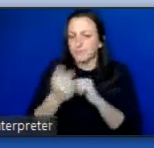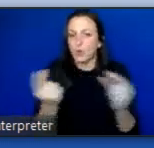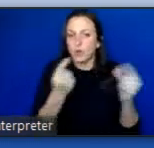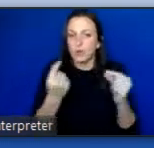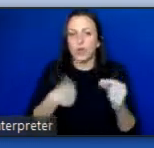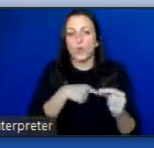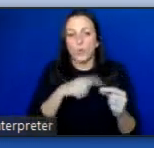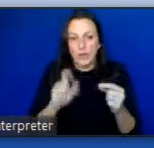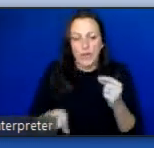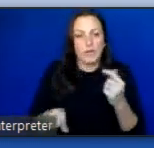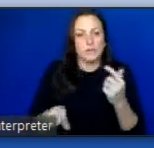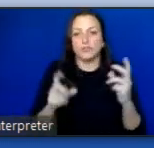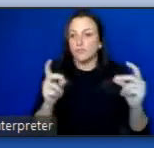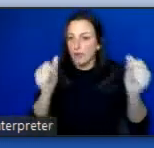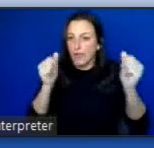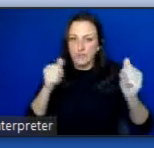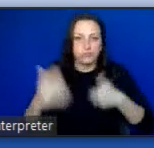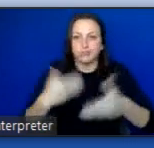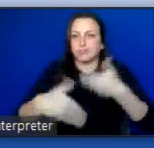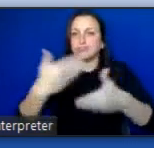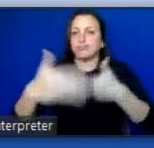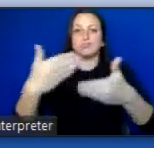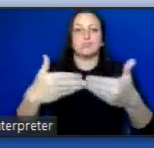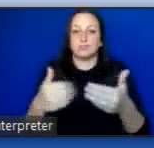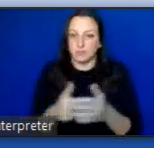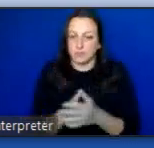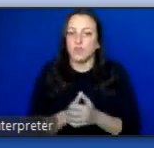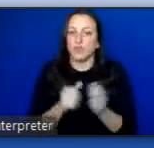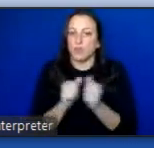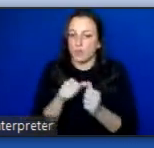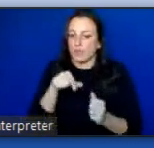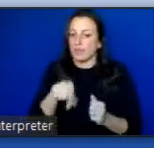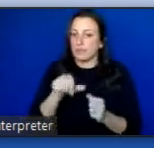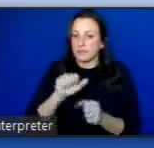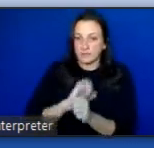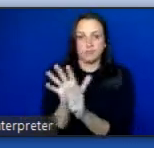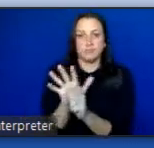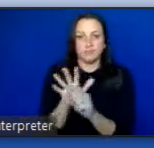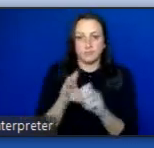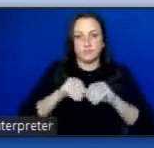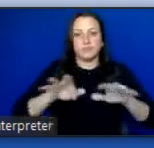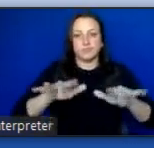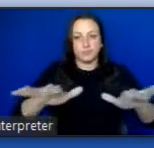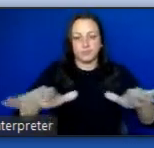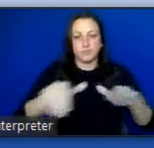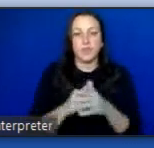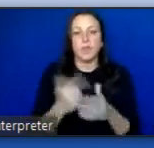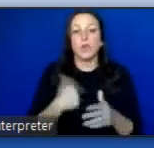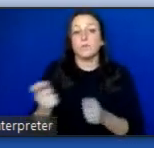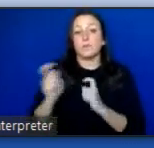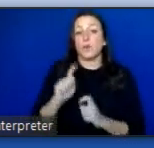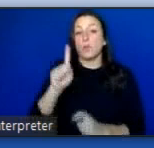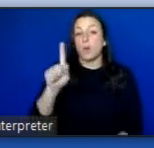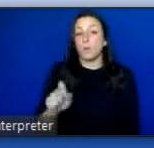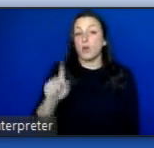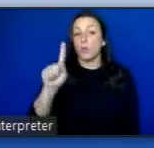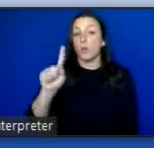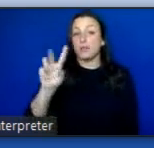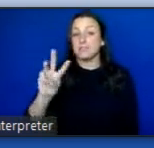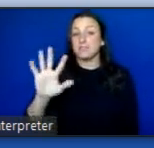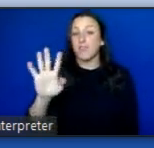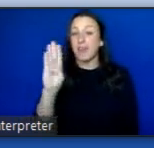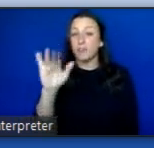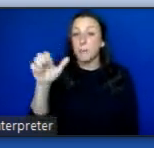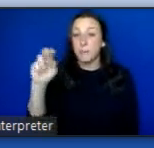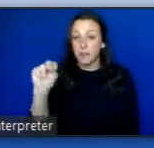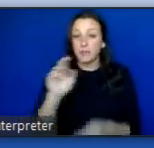up on a dime with this pandemic. We've been awarded $1.165 billion